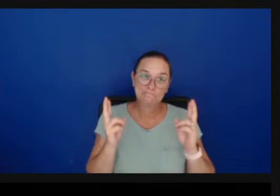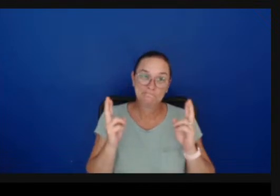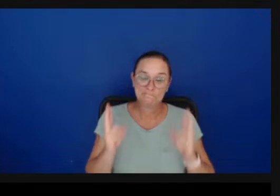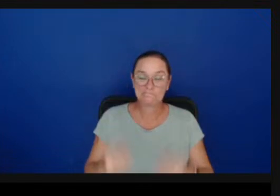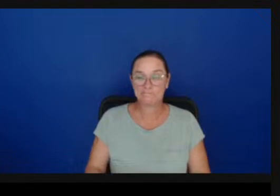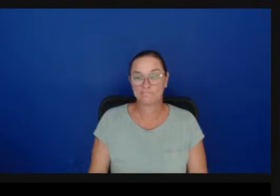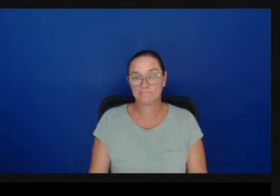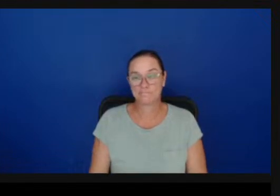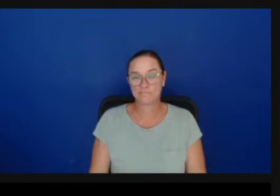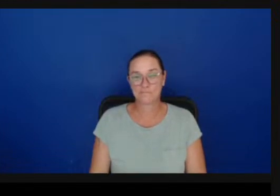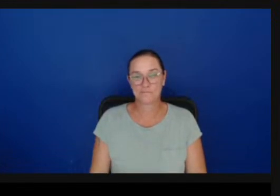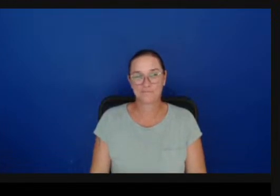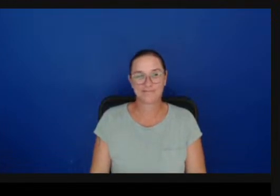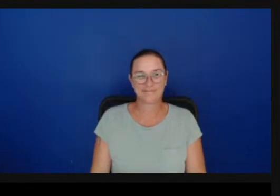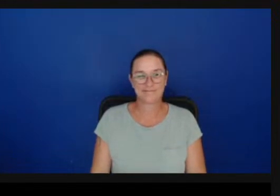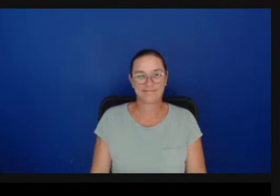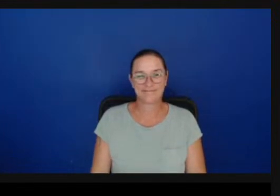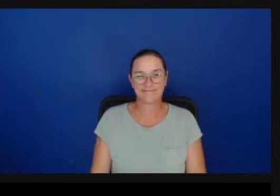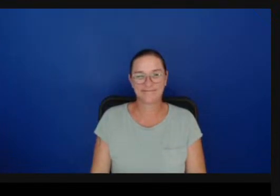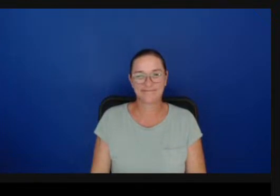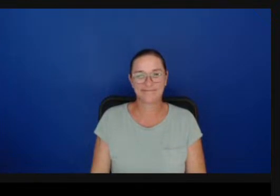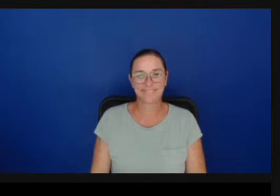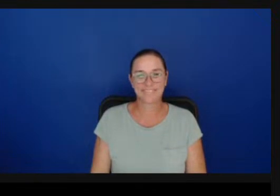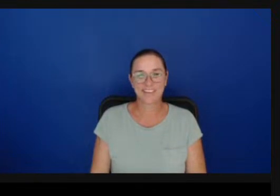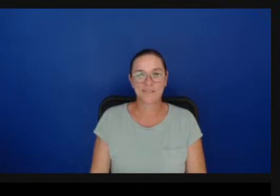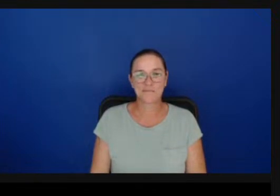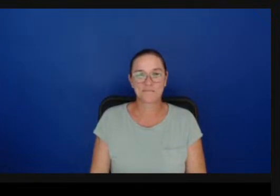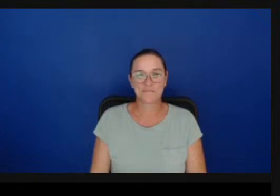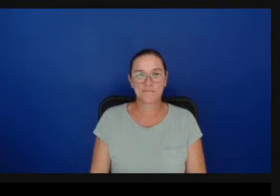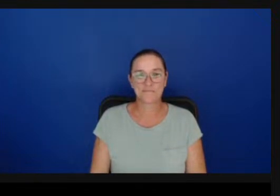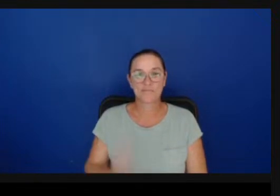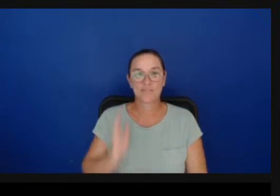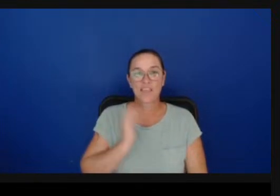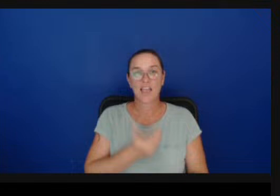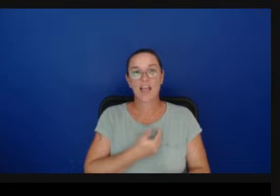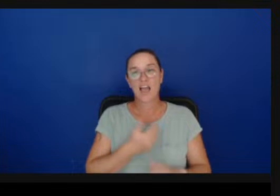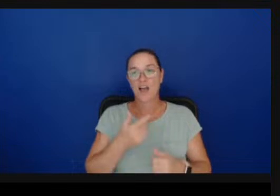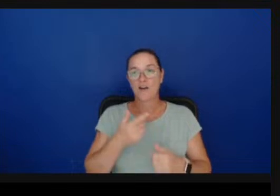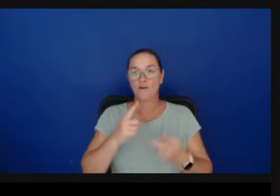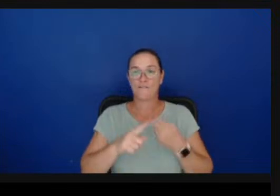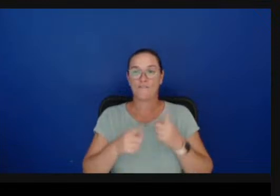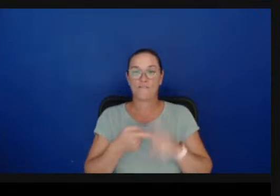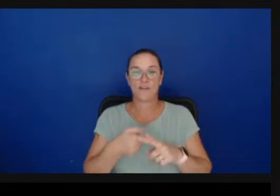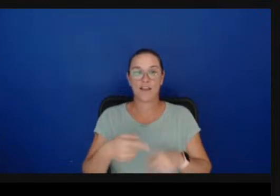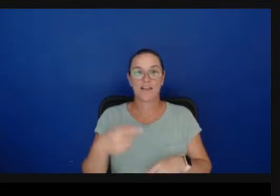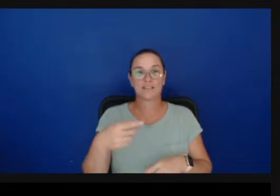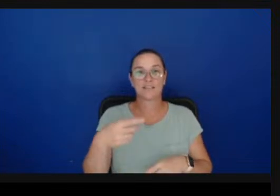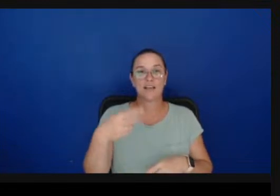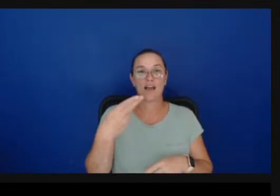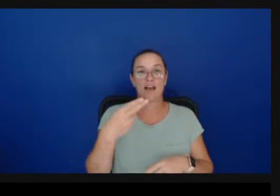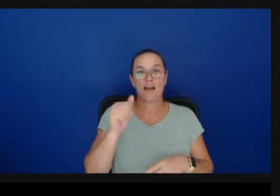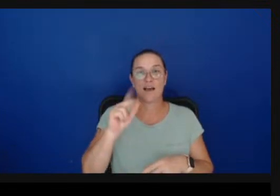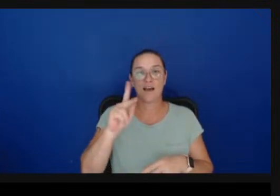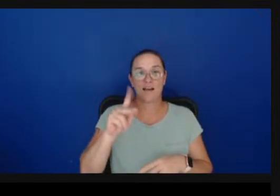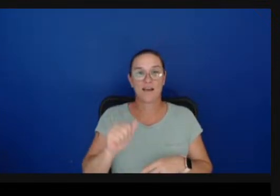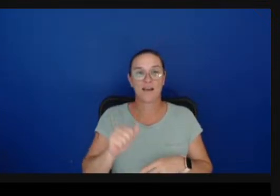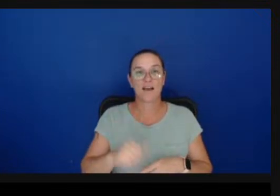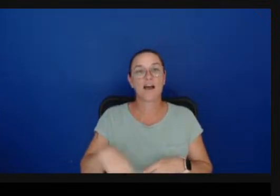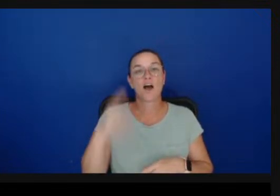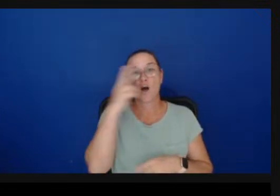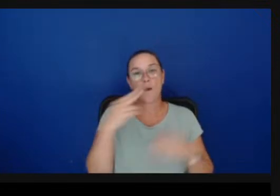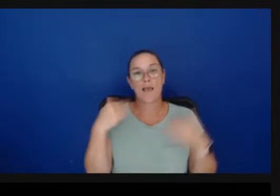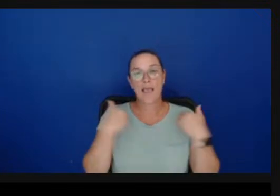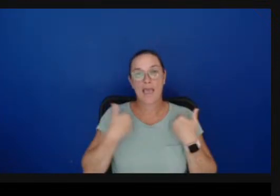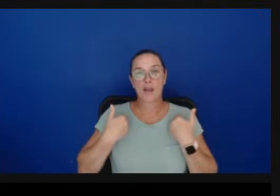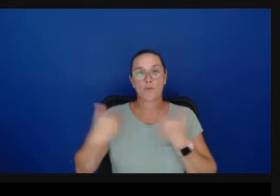We'll get it. Yeah. We'll get it. I was saying that our friends HACA, the Hawaii Animal Kuleana Alliance, will be